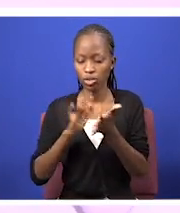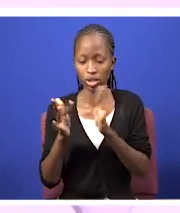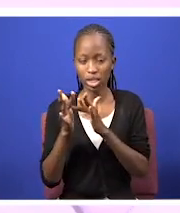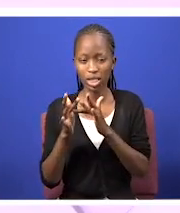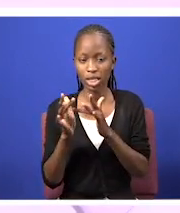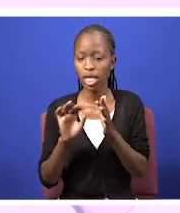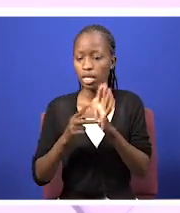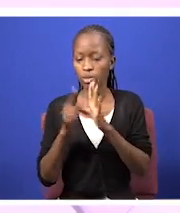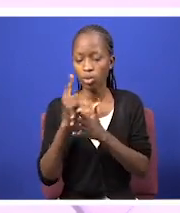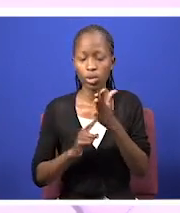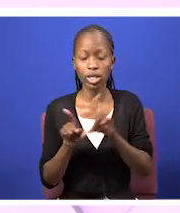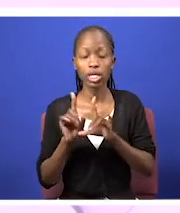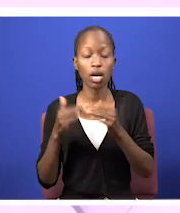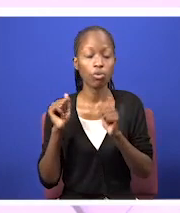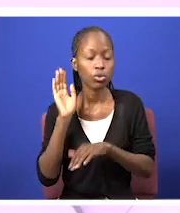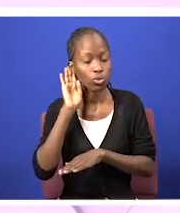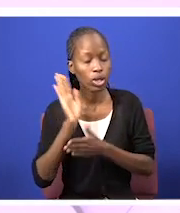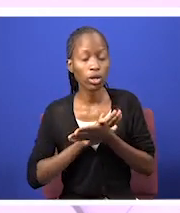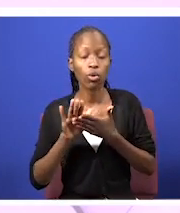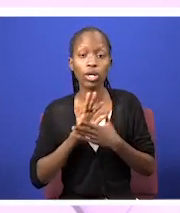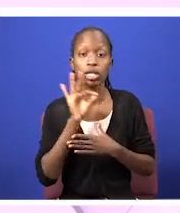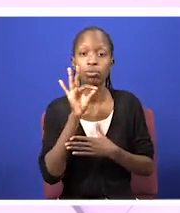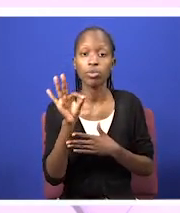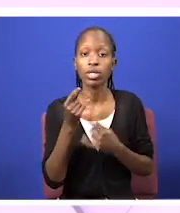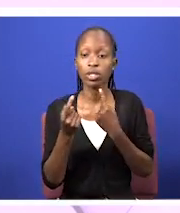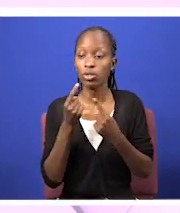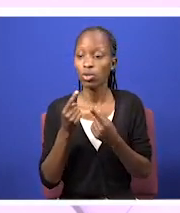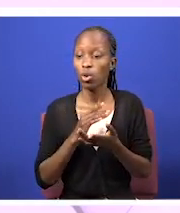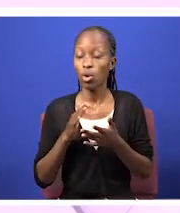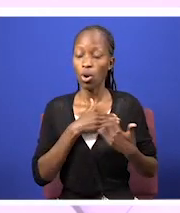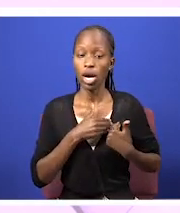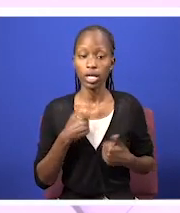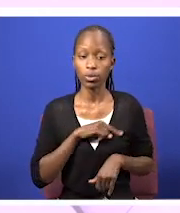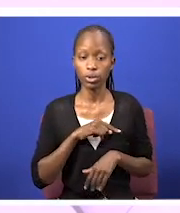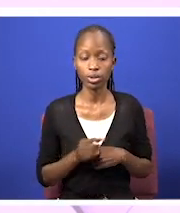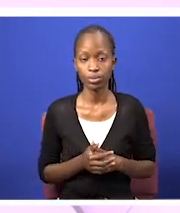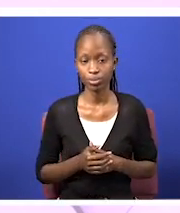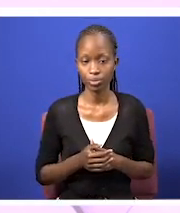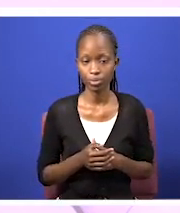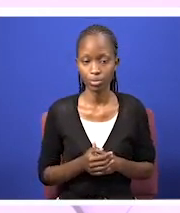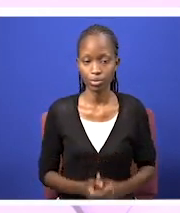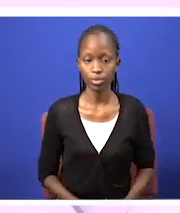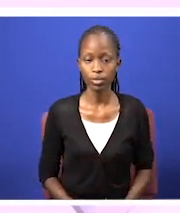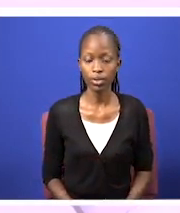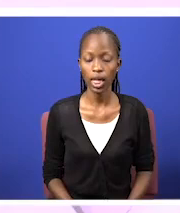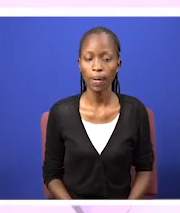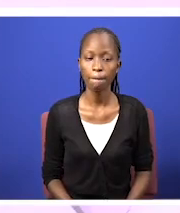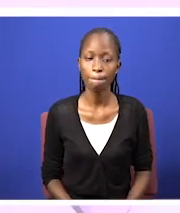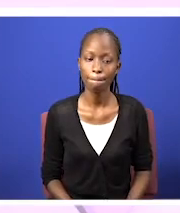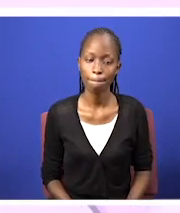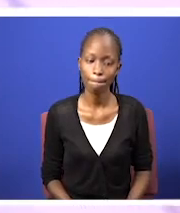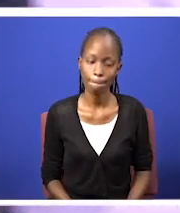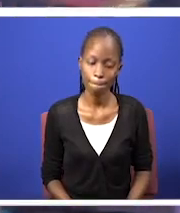for us today, and how we can hear the Holy Spirit speak to our hearts. Please join me at the